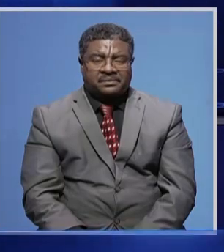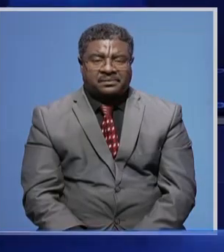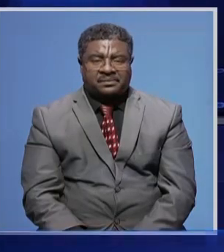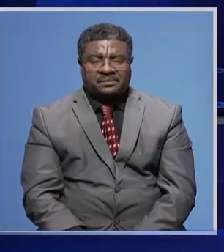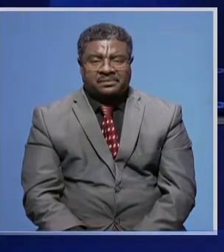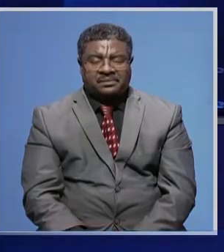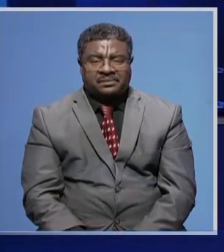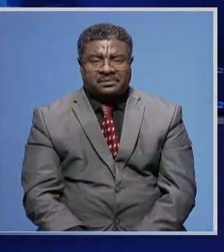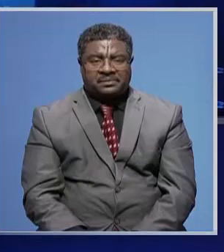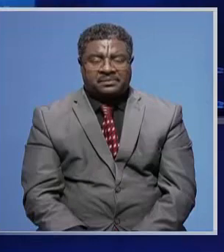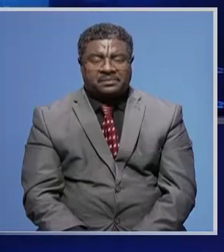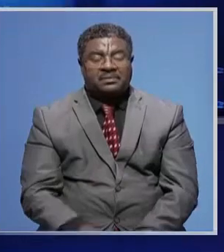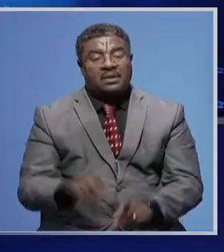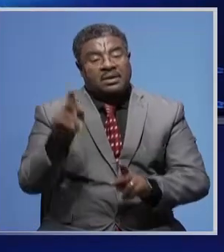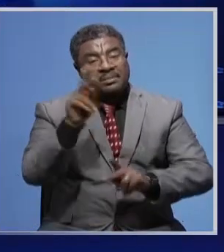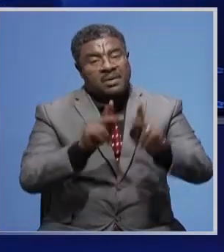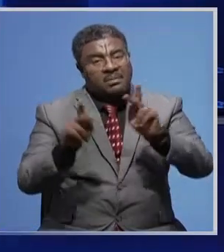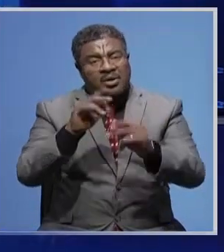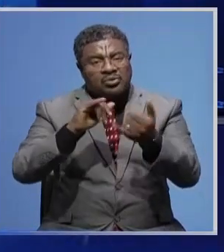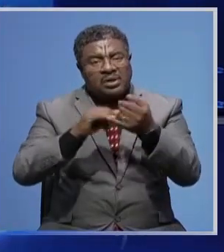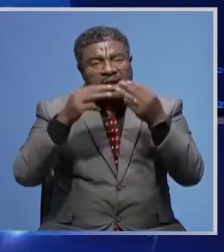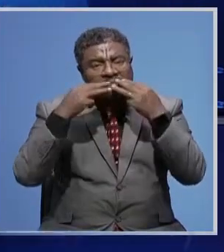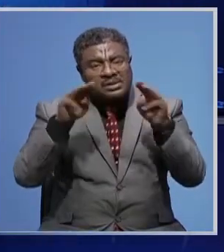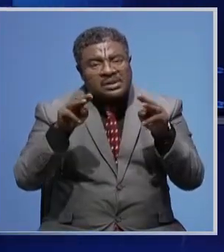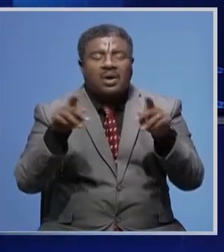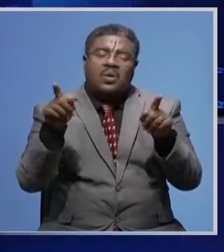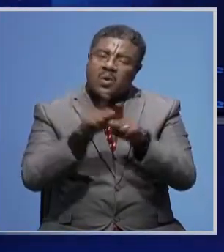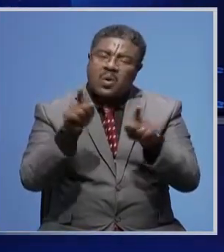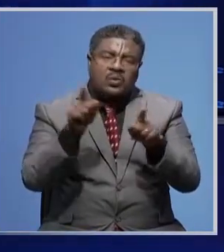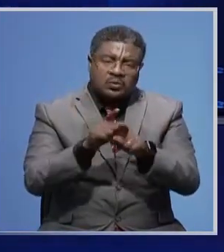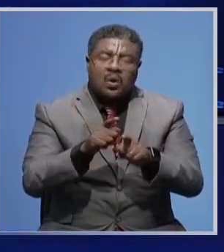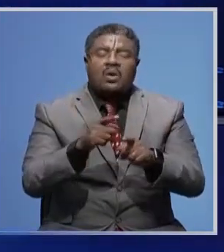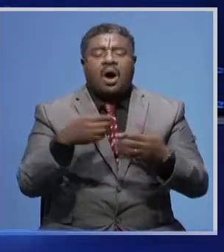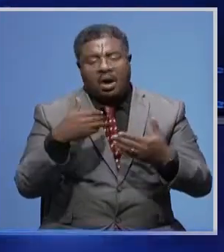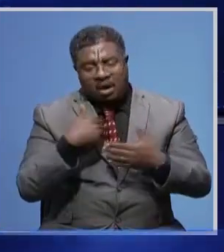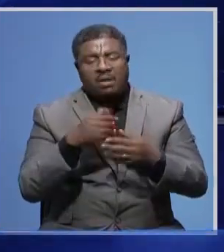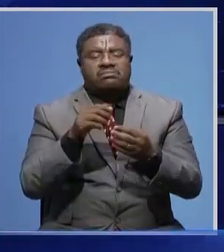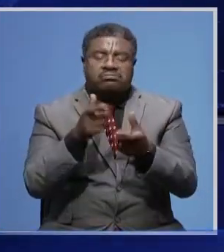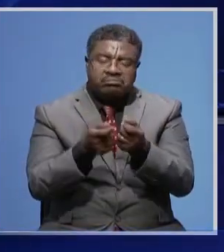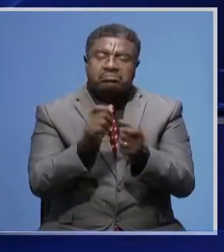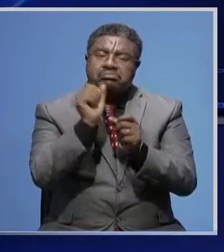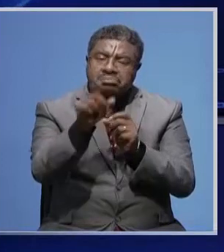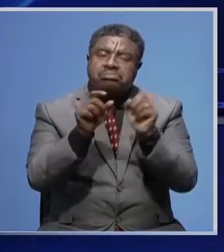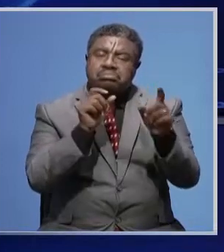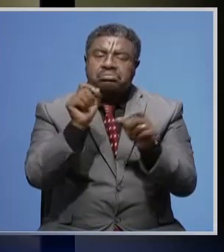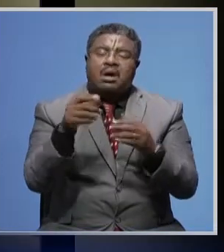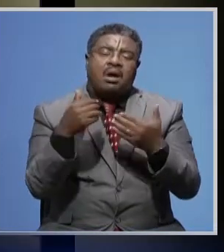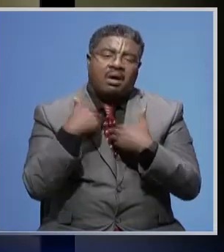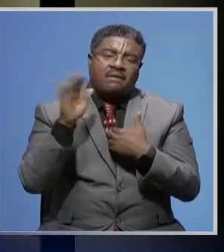on destroying your morale. Meanwhile, people on social media have been reacting to the death of Dr. Kaunda. Leander Hamwala has details in this